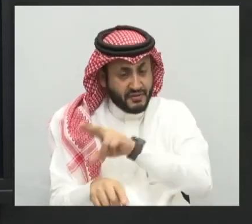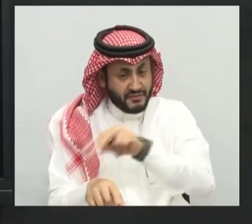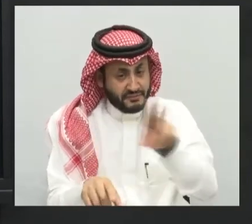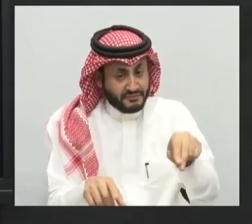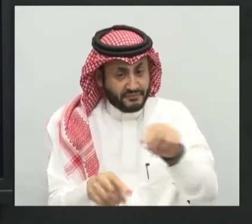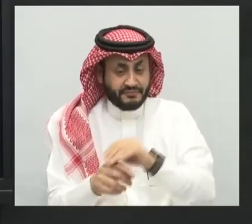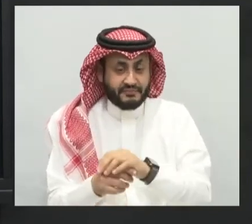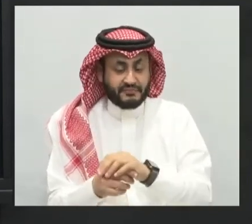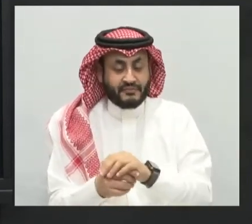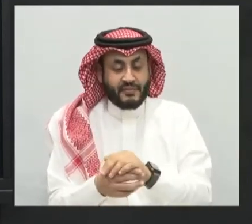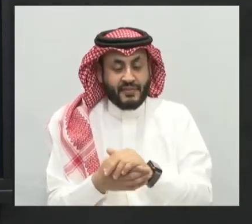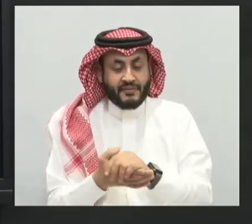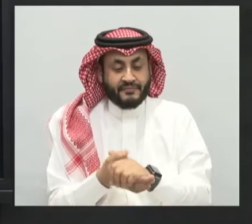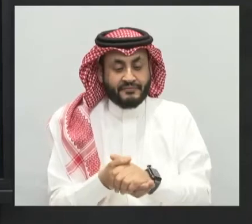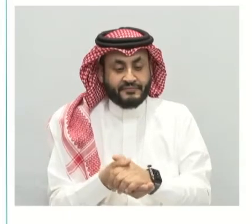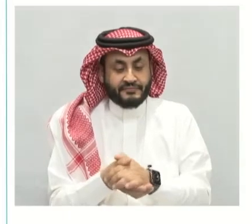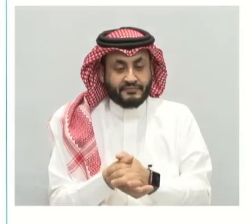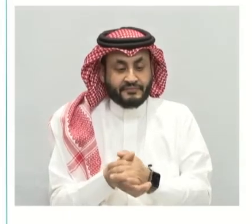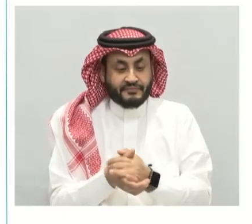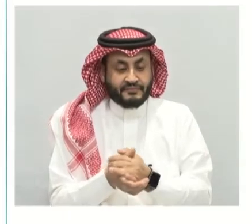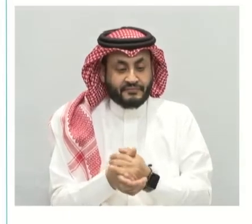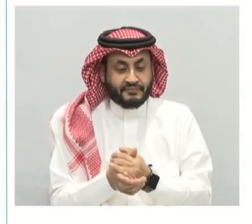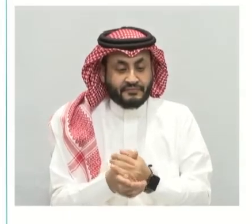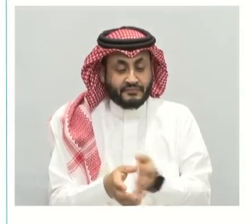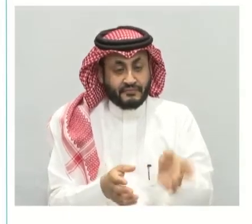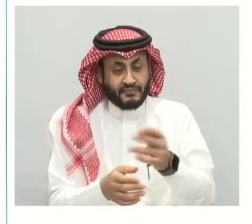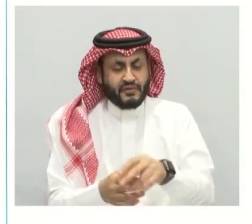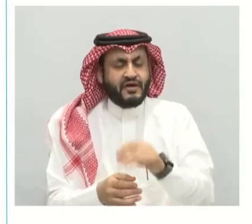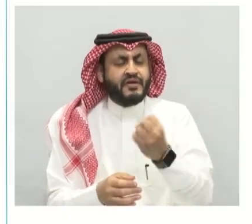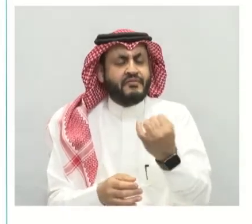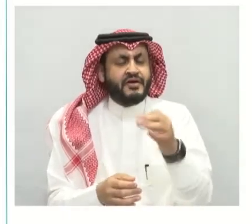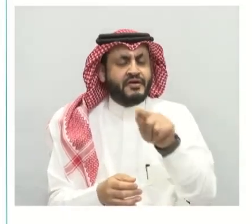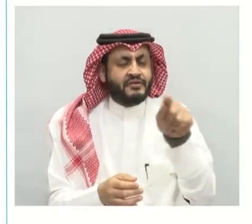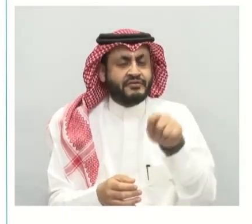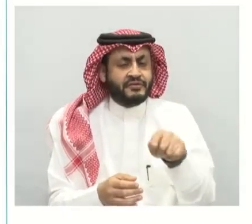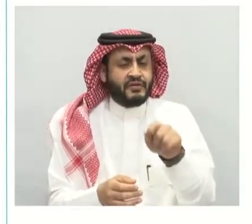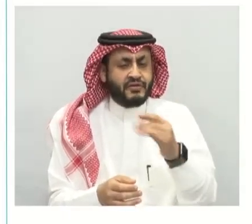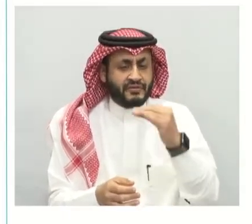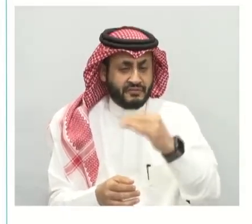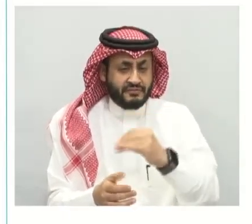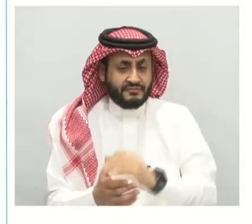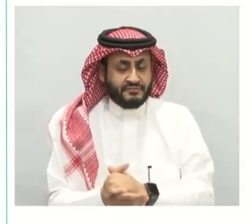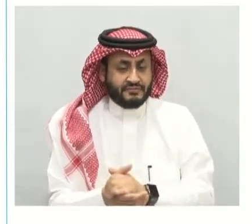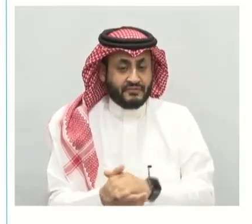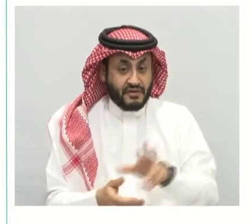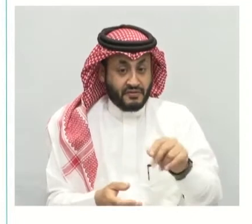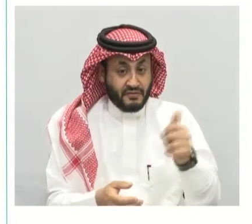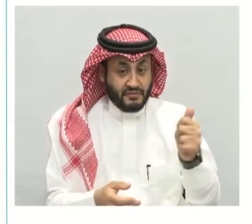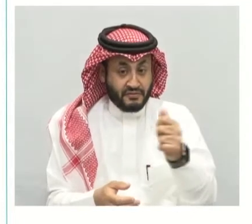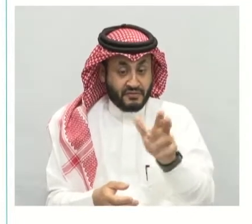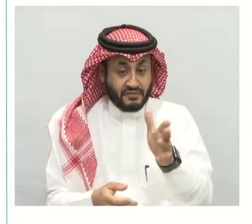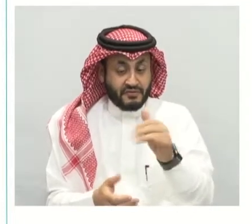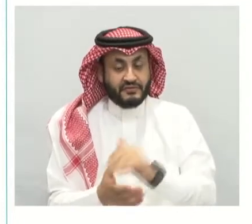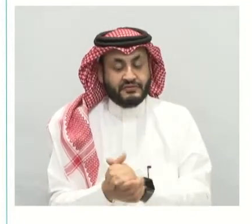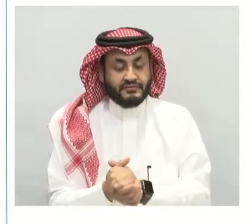have similar ideas. And also we have a couple of questions to answer about the text. For example, the new vocabulary or the new